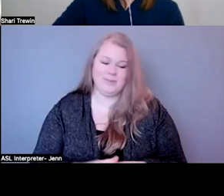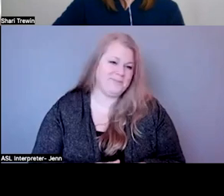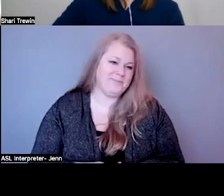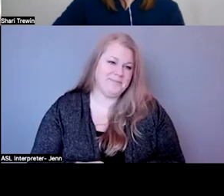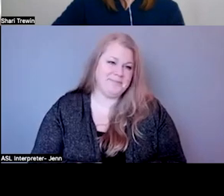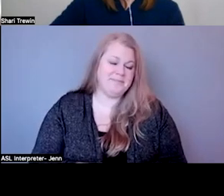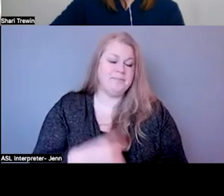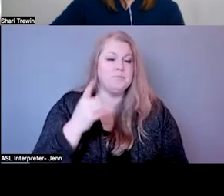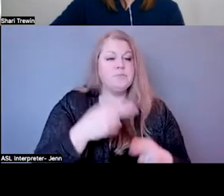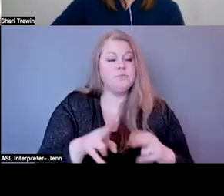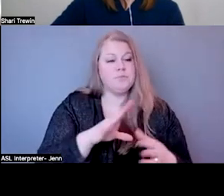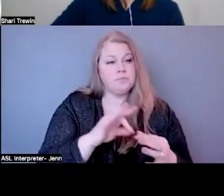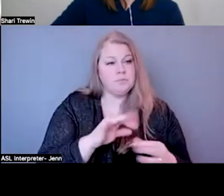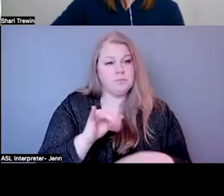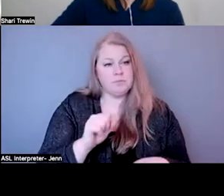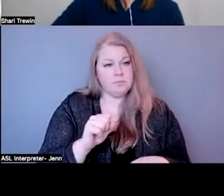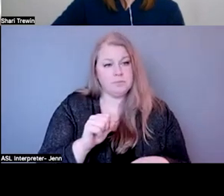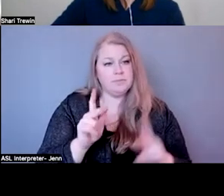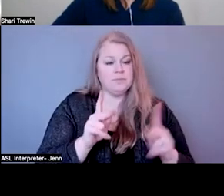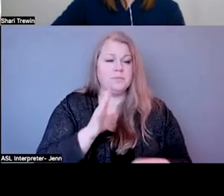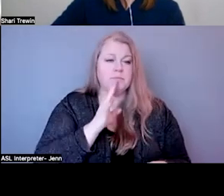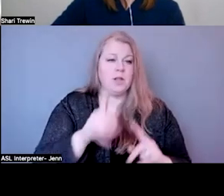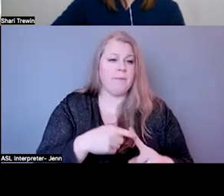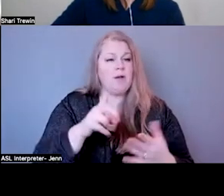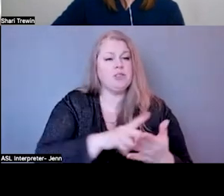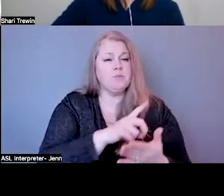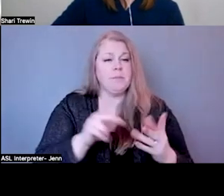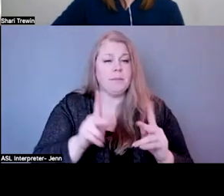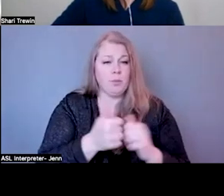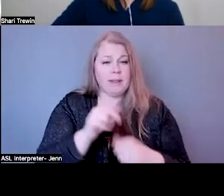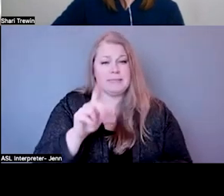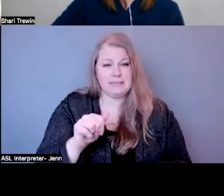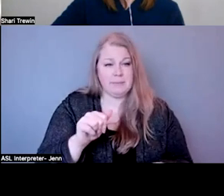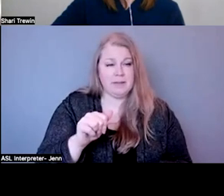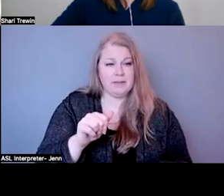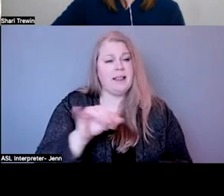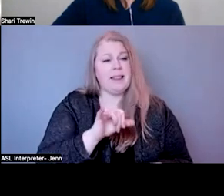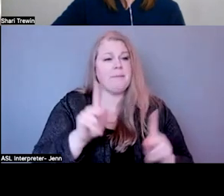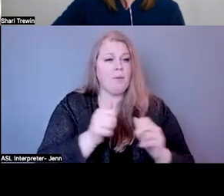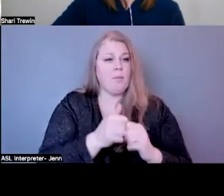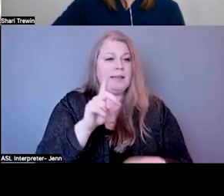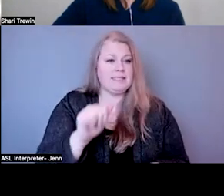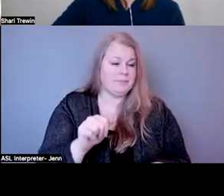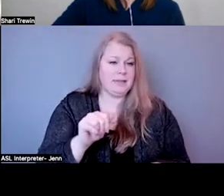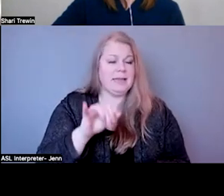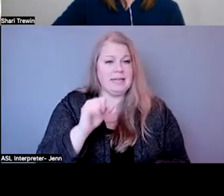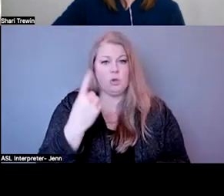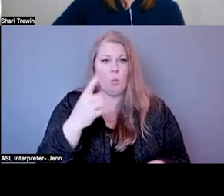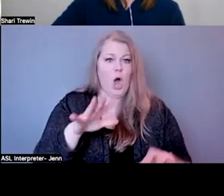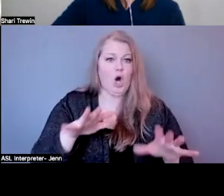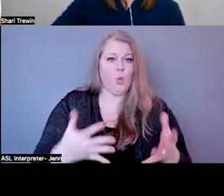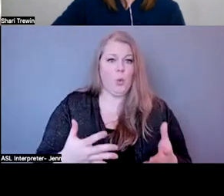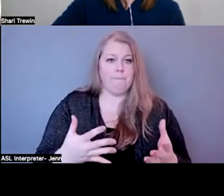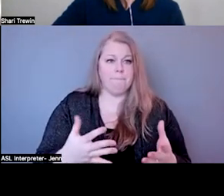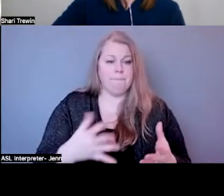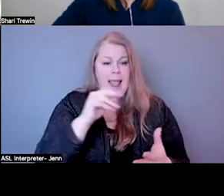One quick comment is people also talk about discrimination of people with disabilities as if people with disabilities is one group and they're